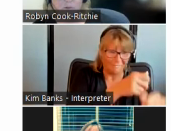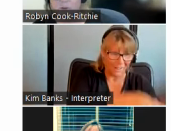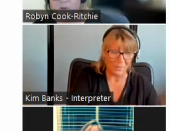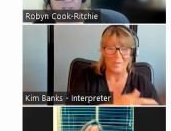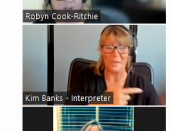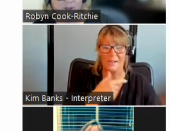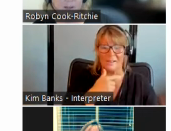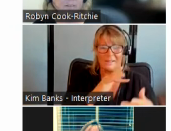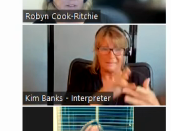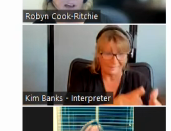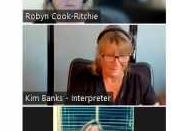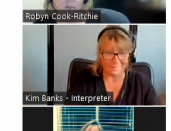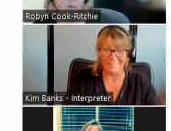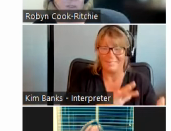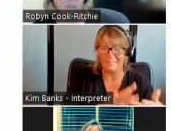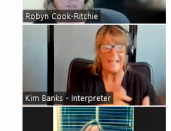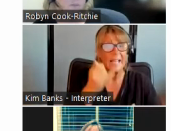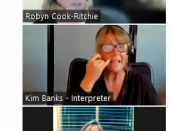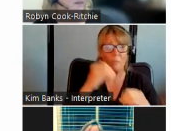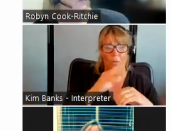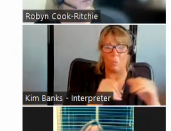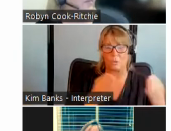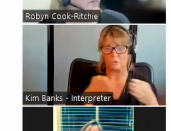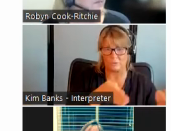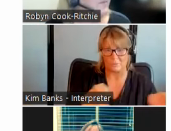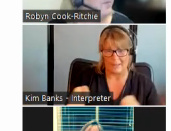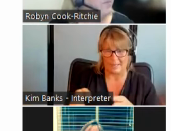follow-ups throughout the year if they've had more than one service plan.